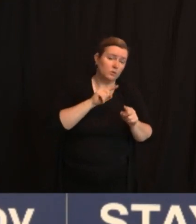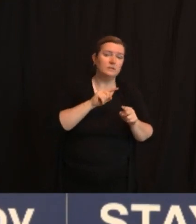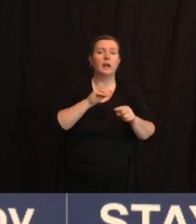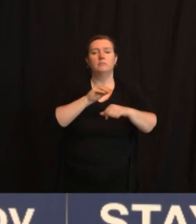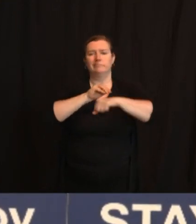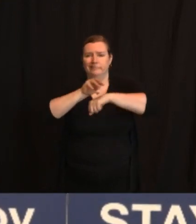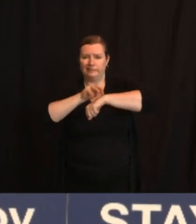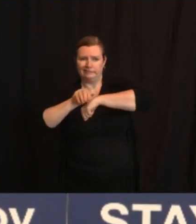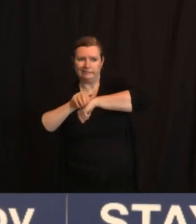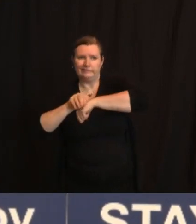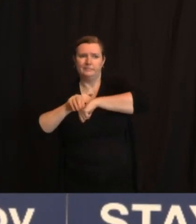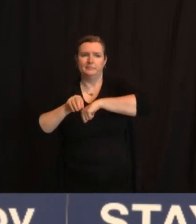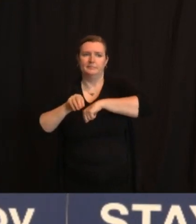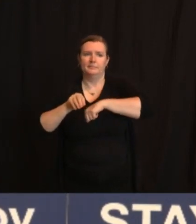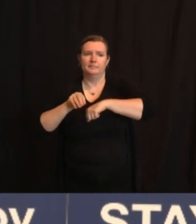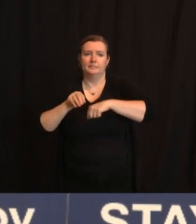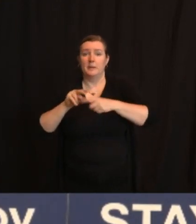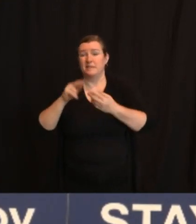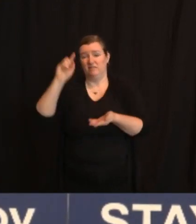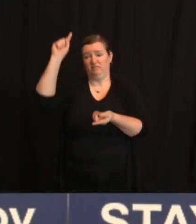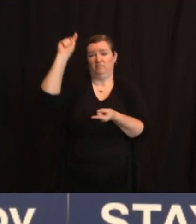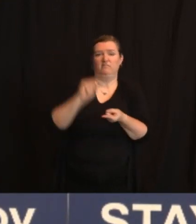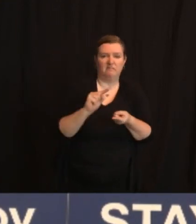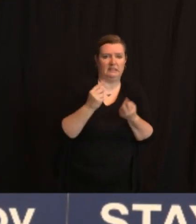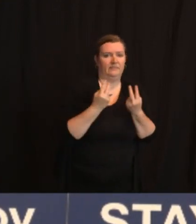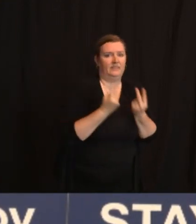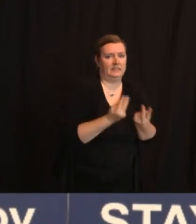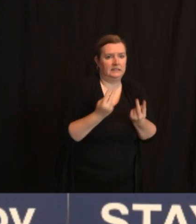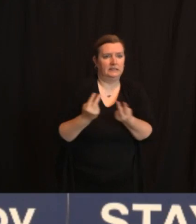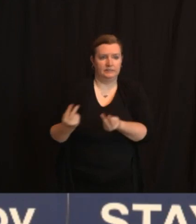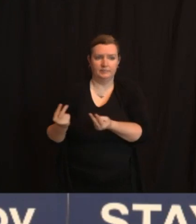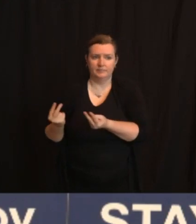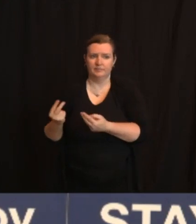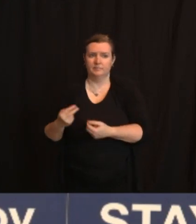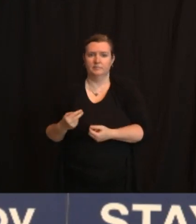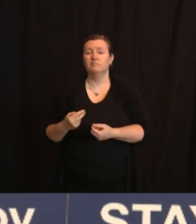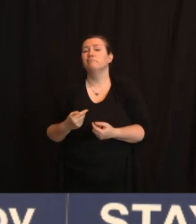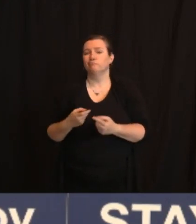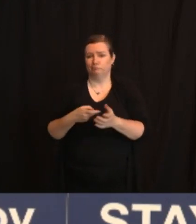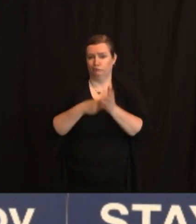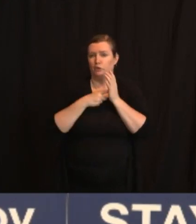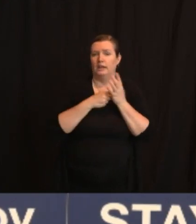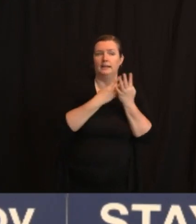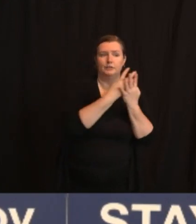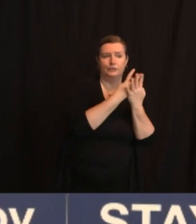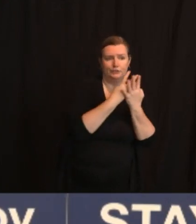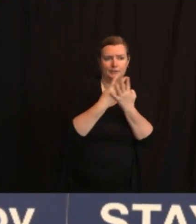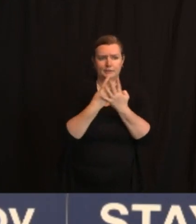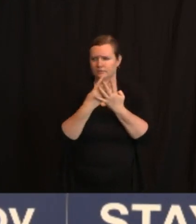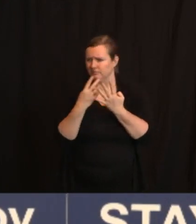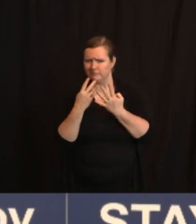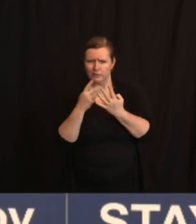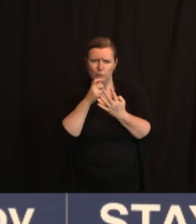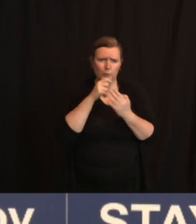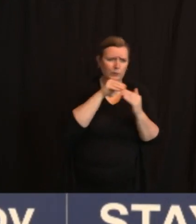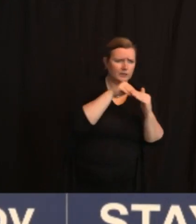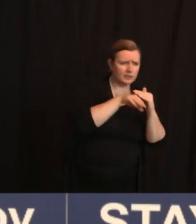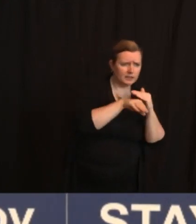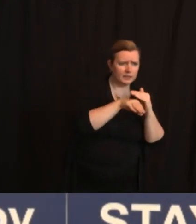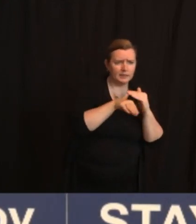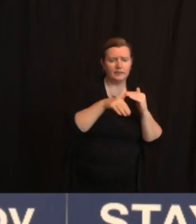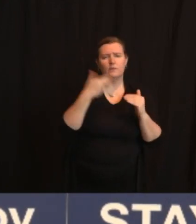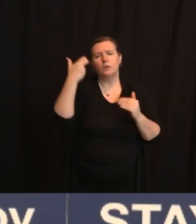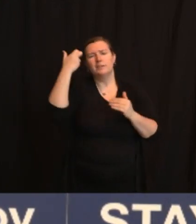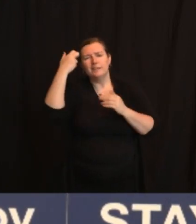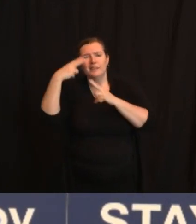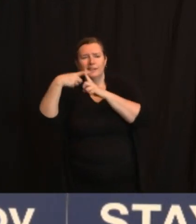curtailing visitation on March 14th and requiring screens of all individuals who entered the facilities,